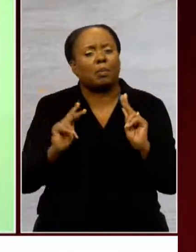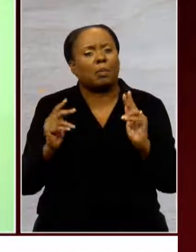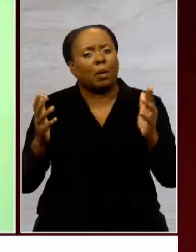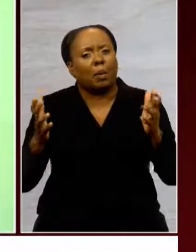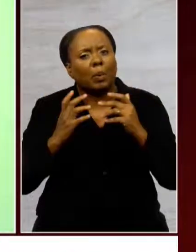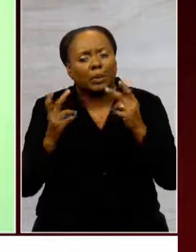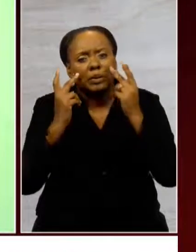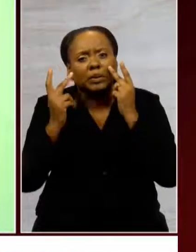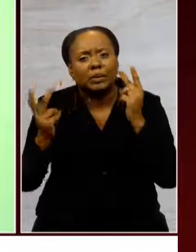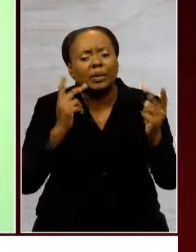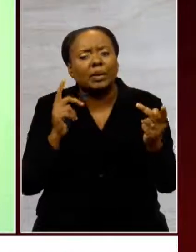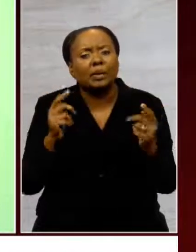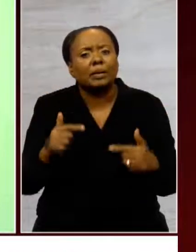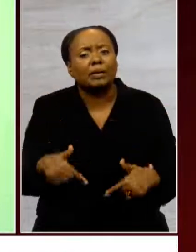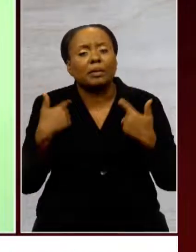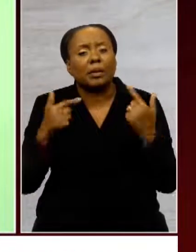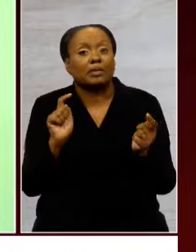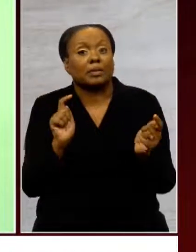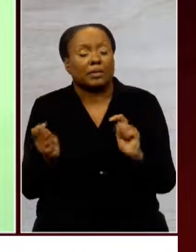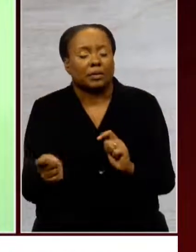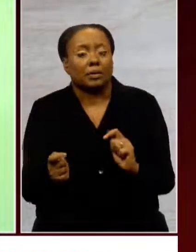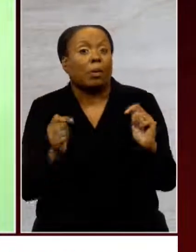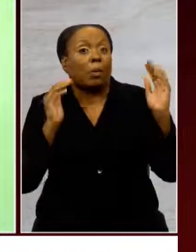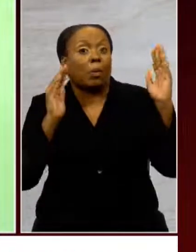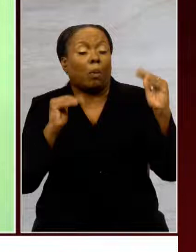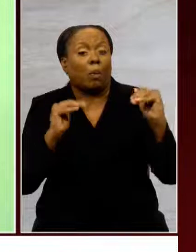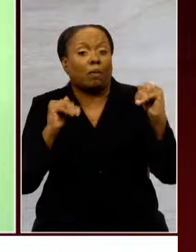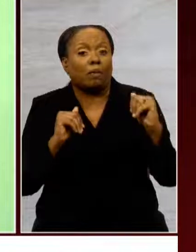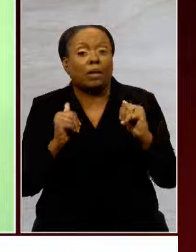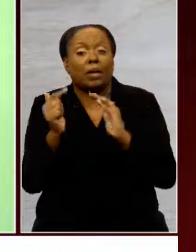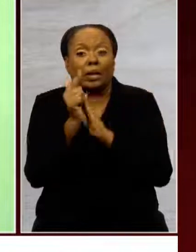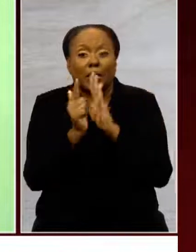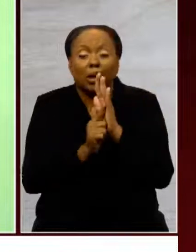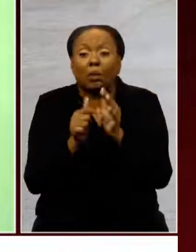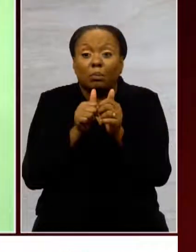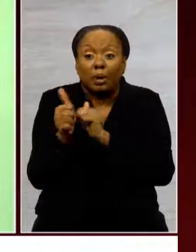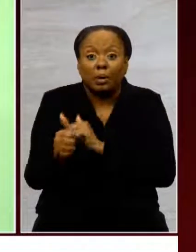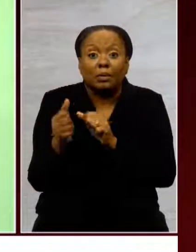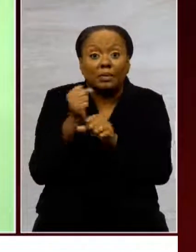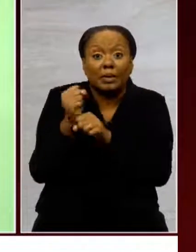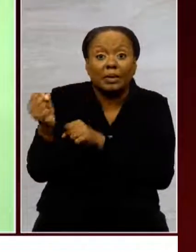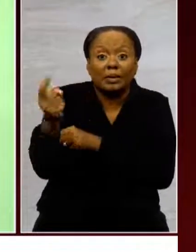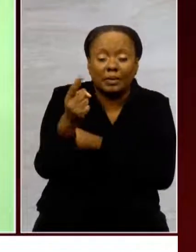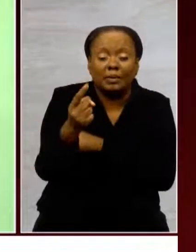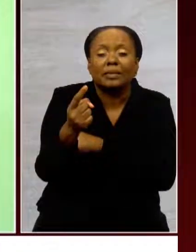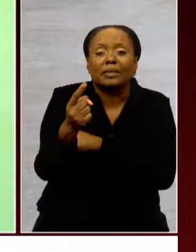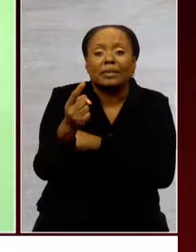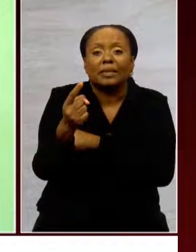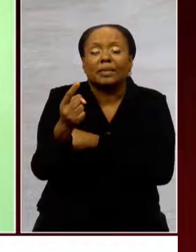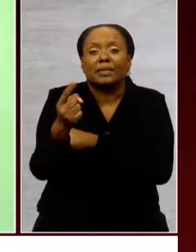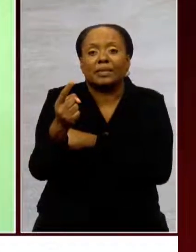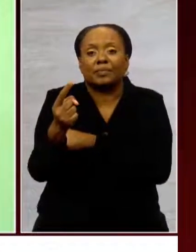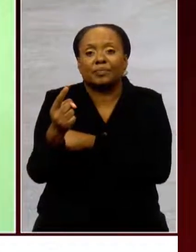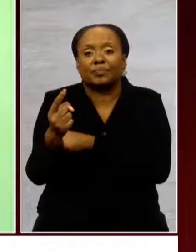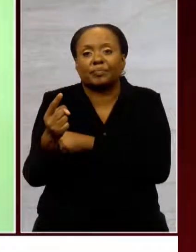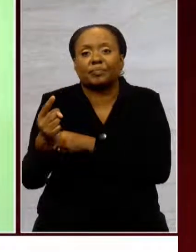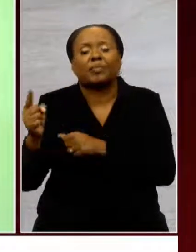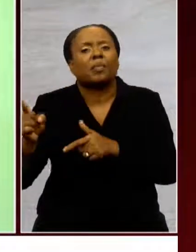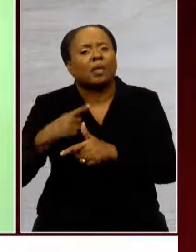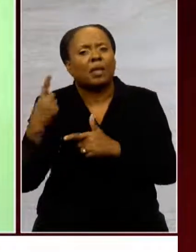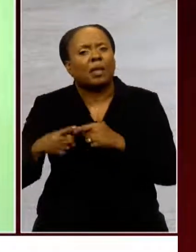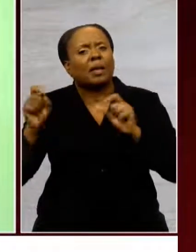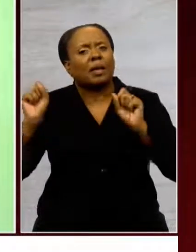And with this legislation that hopefully will come through in the new year, then they can meet their full